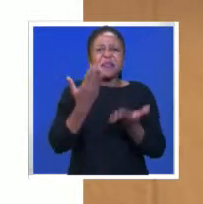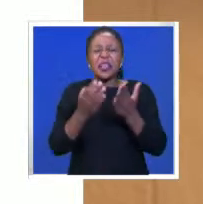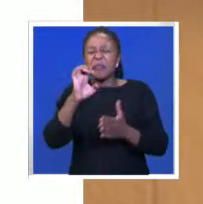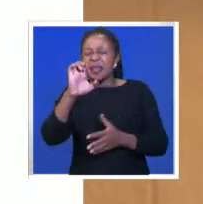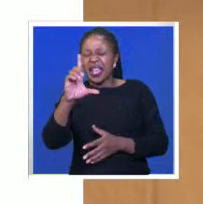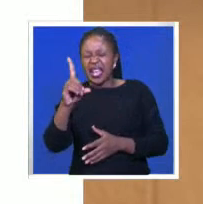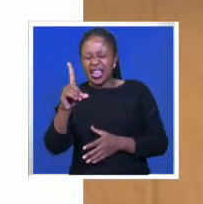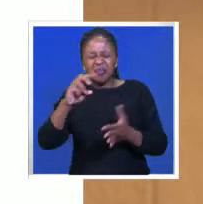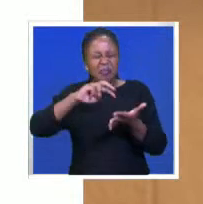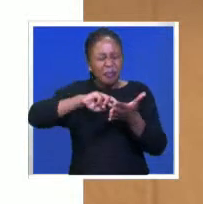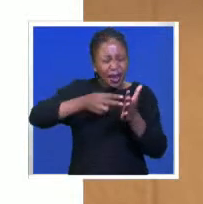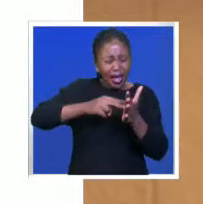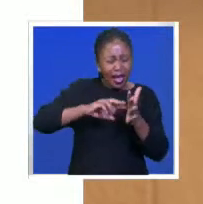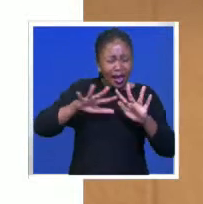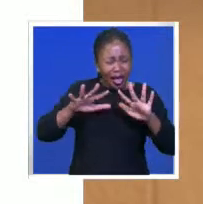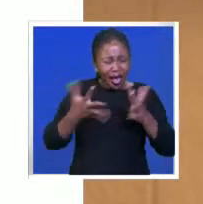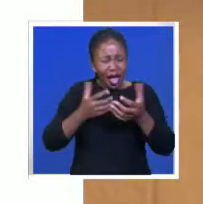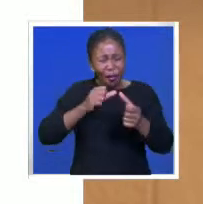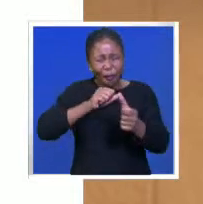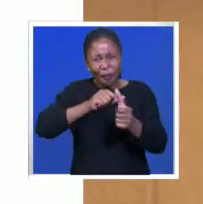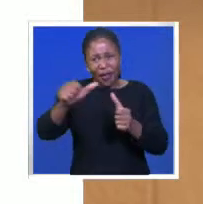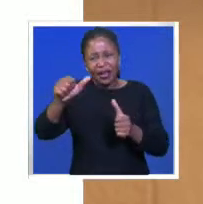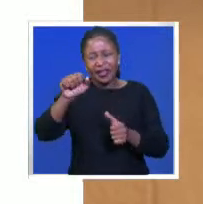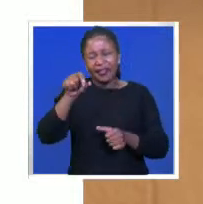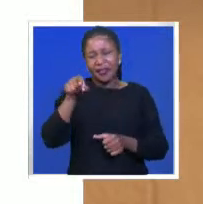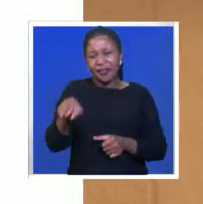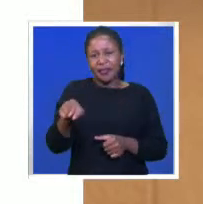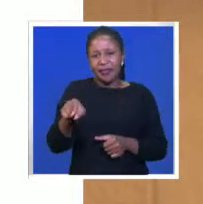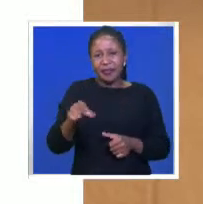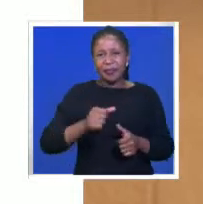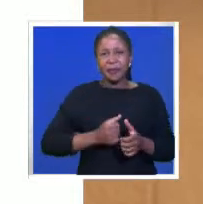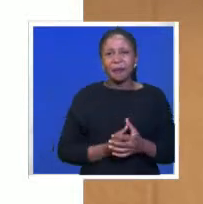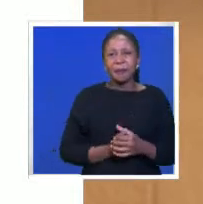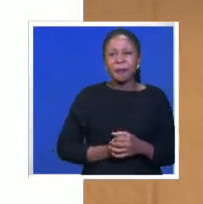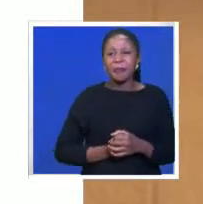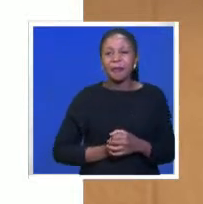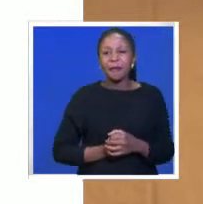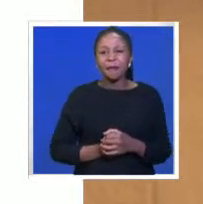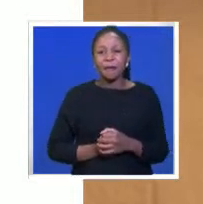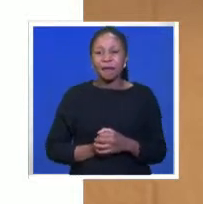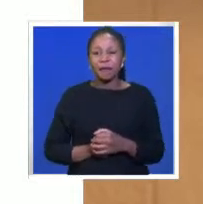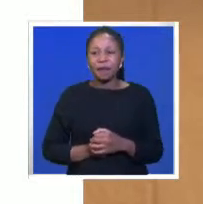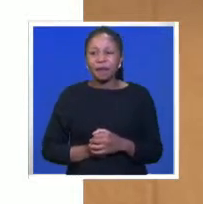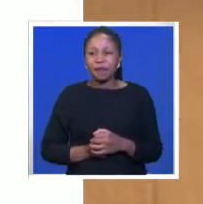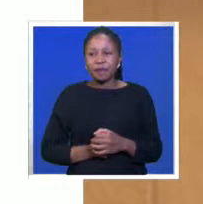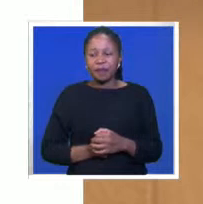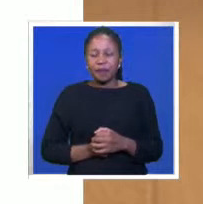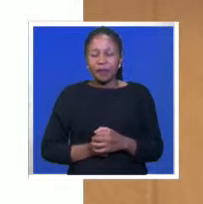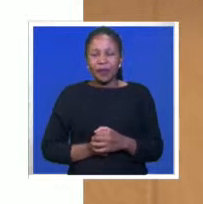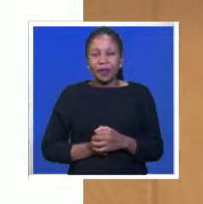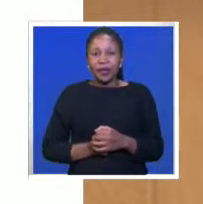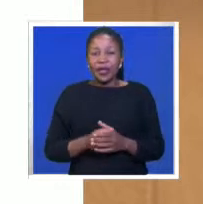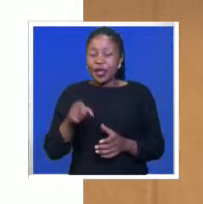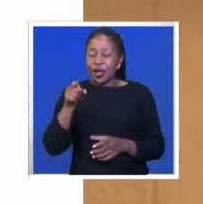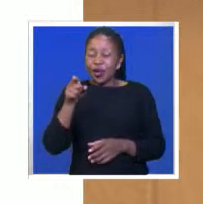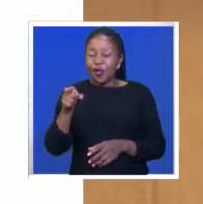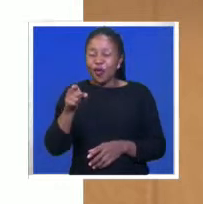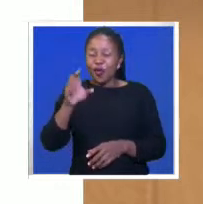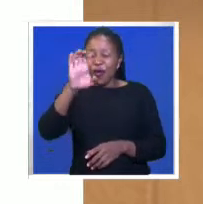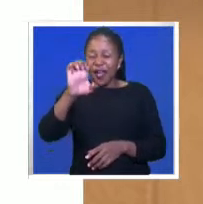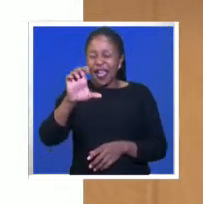let's read on, my dear Lena. It says, he bent over the appalling sack, opened it with a